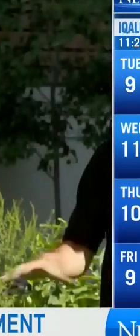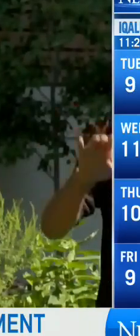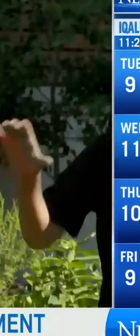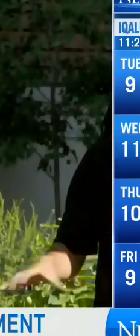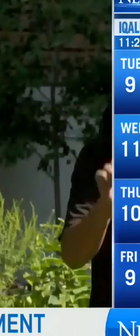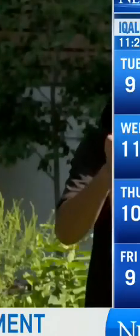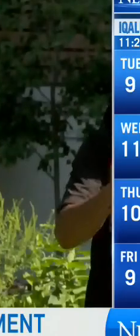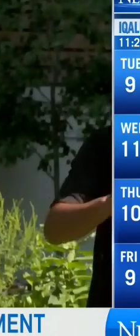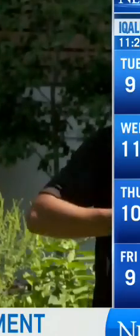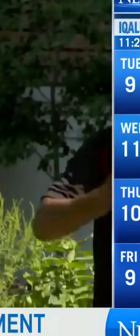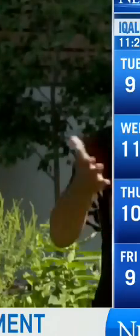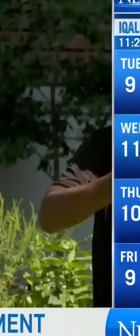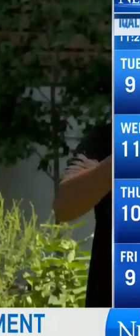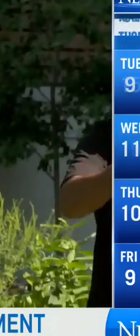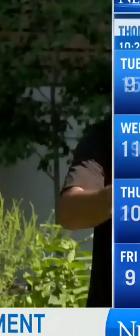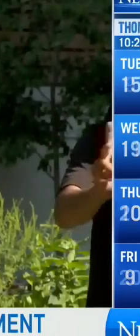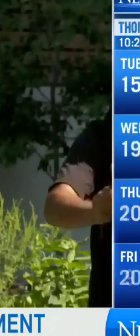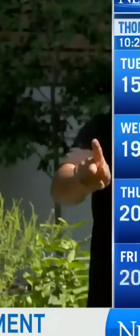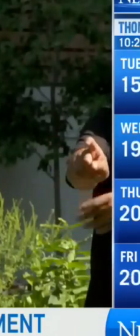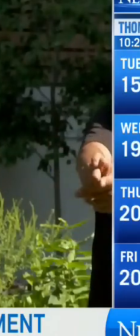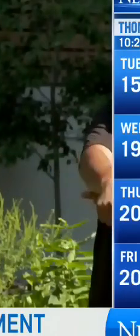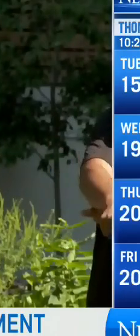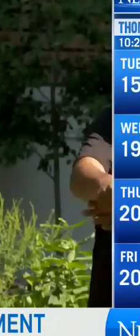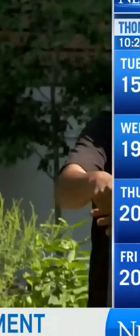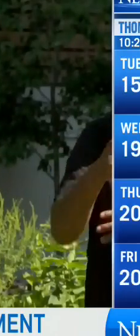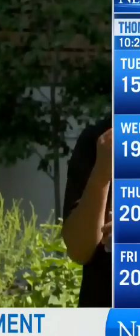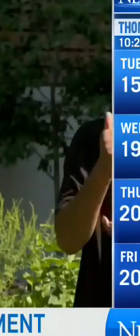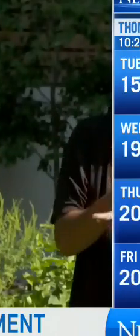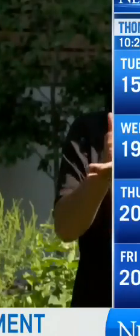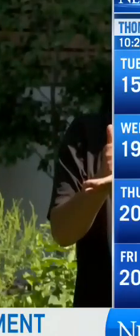urgent help that they need, because they do need that help?